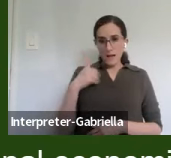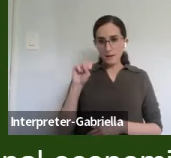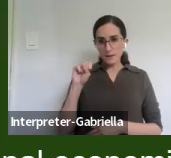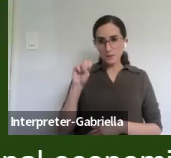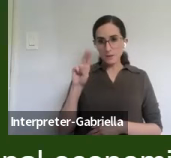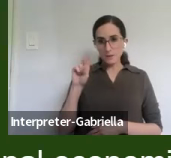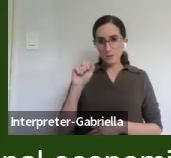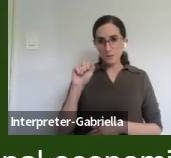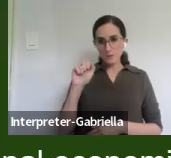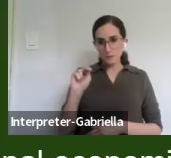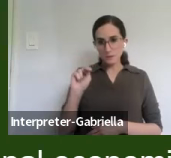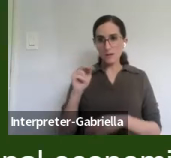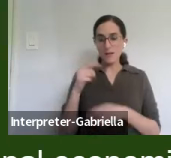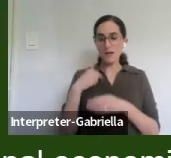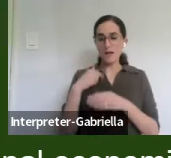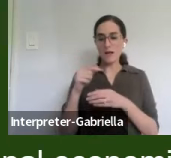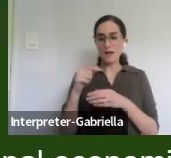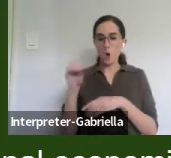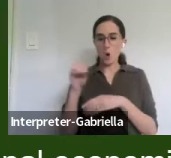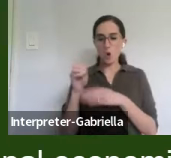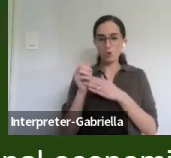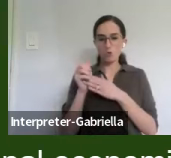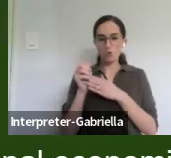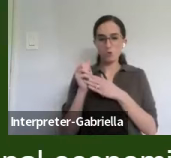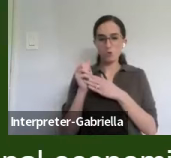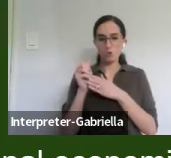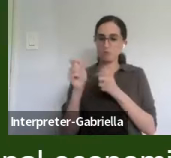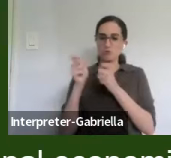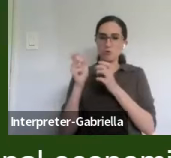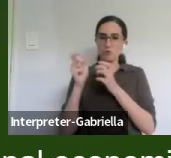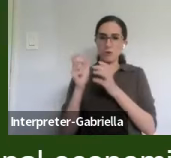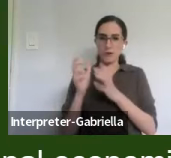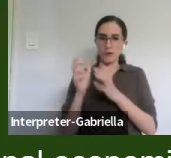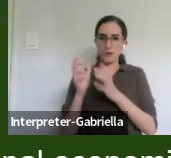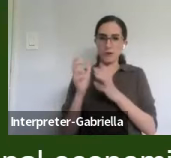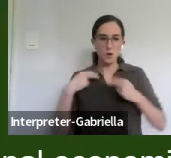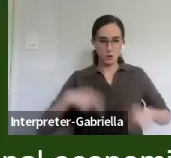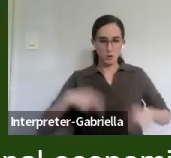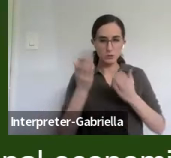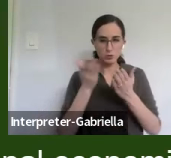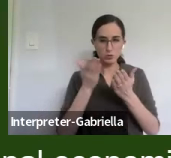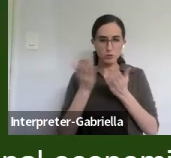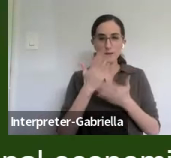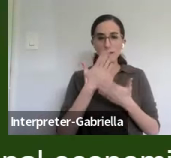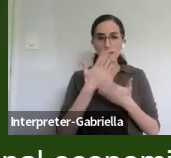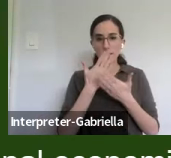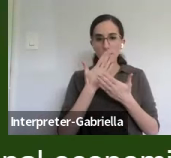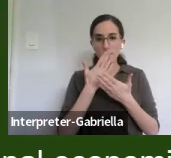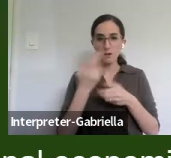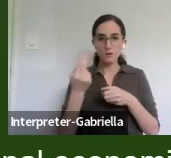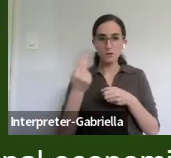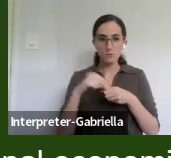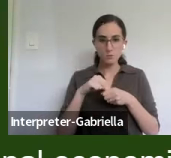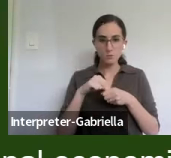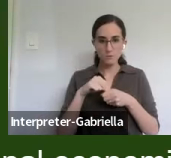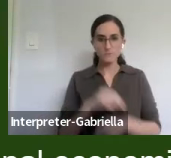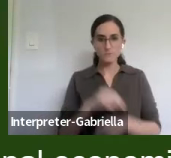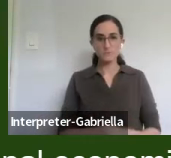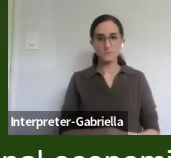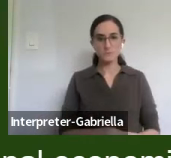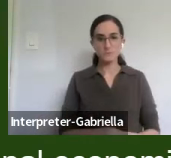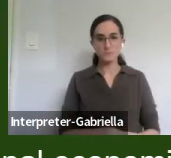Boulder County Housing and Human Services. It's great to have you all here today. Thanks so much for your time. Hola, soy Susan Caskey, la directora